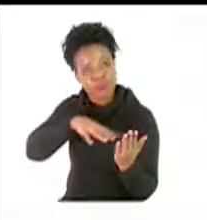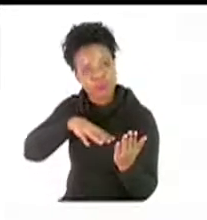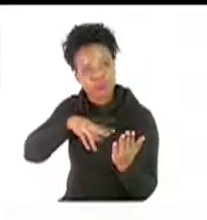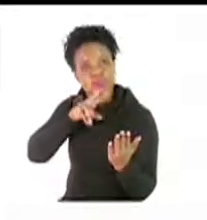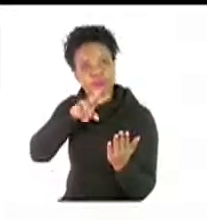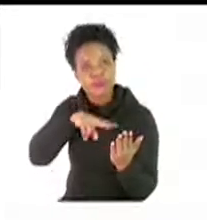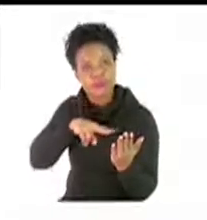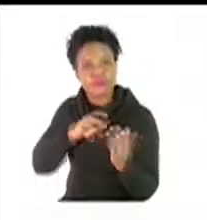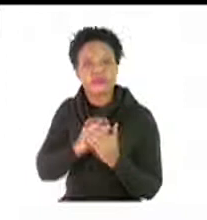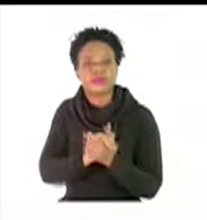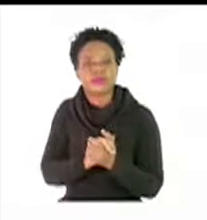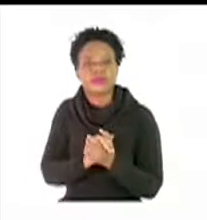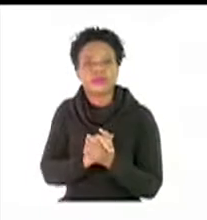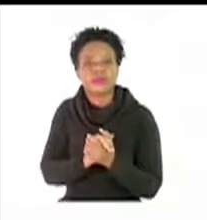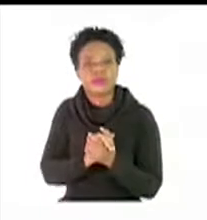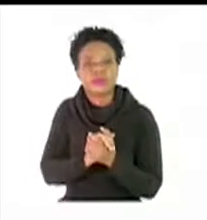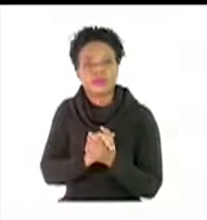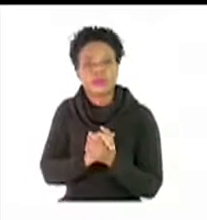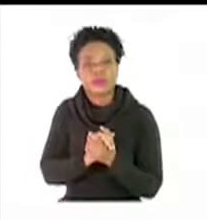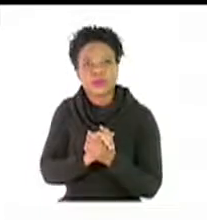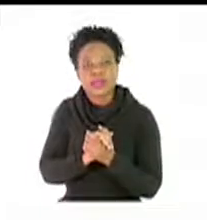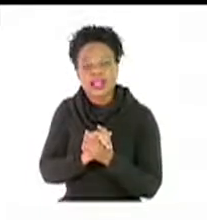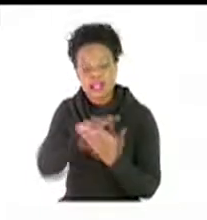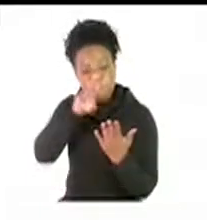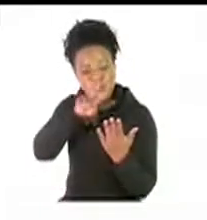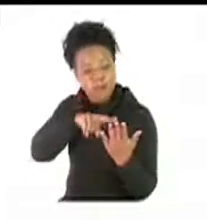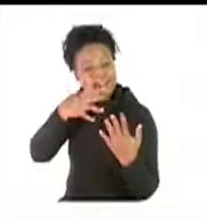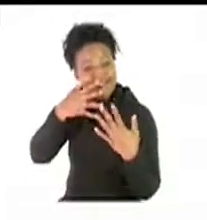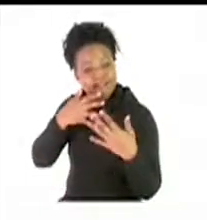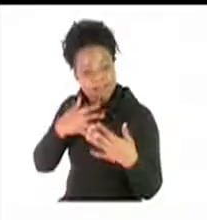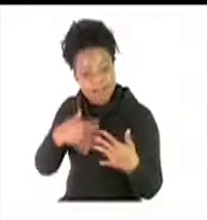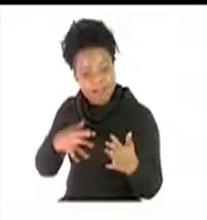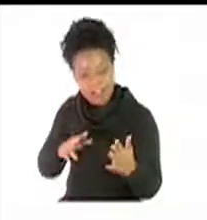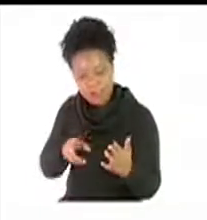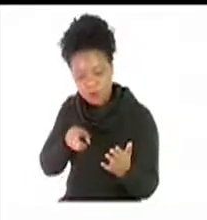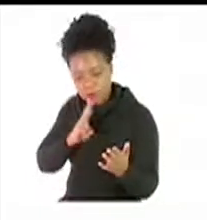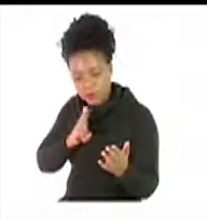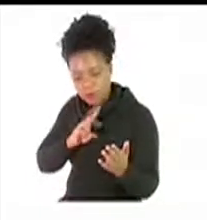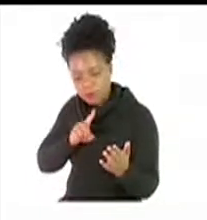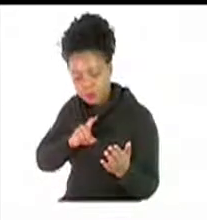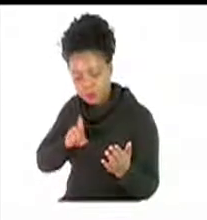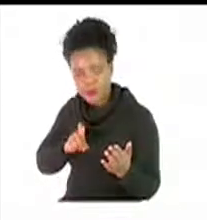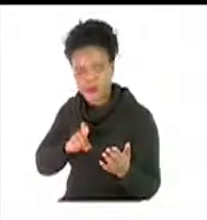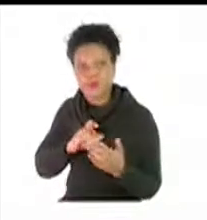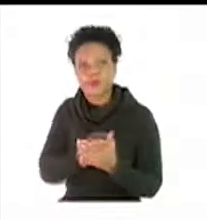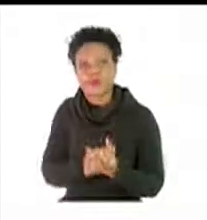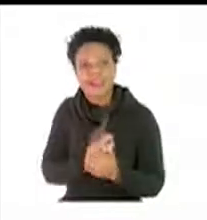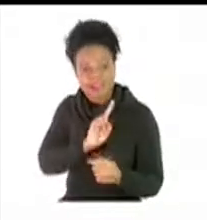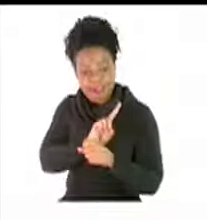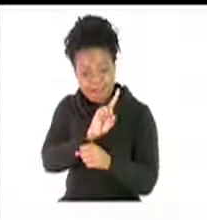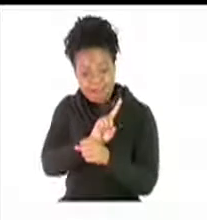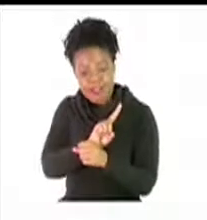the end of the passage, there are some questions to be answered. Now, let me read for you the passage first.